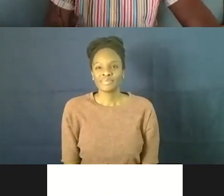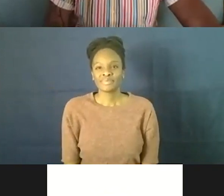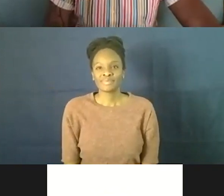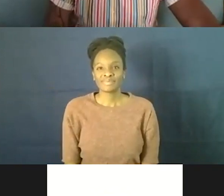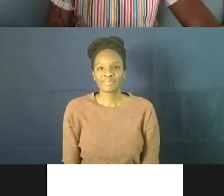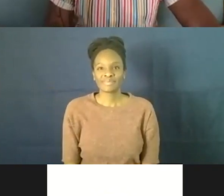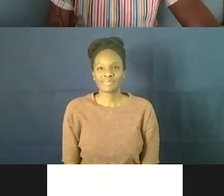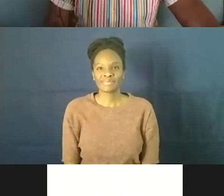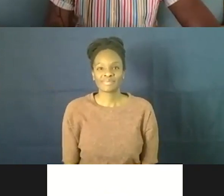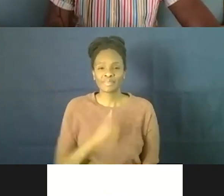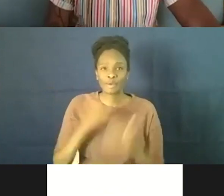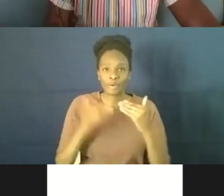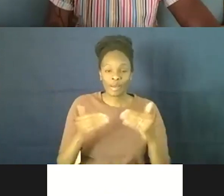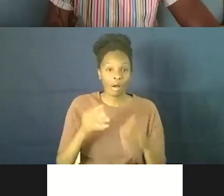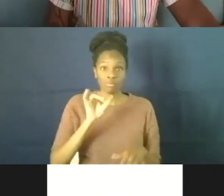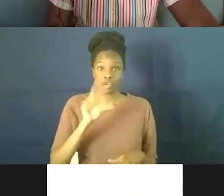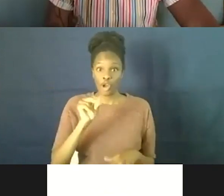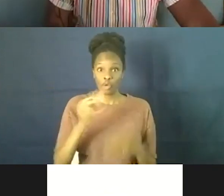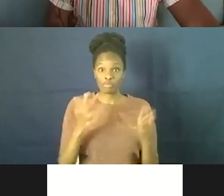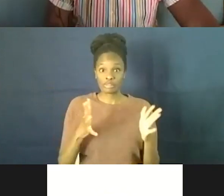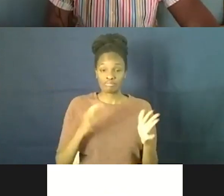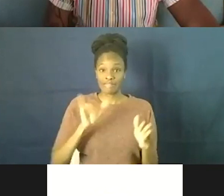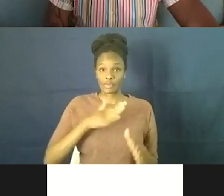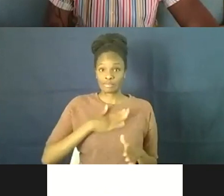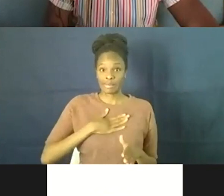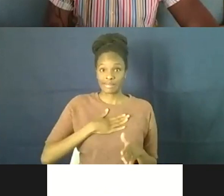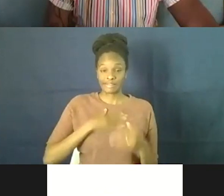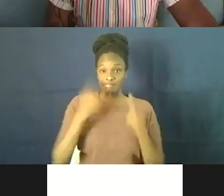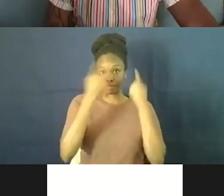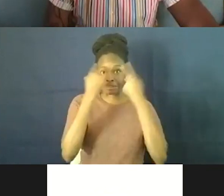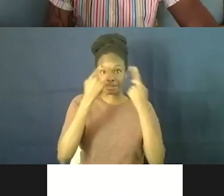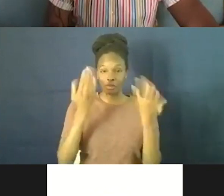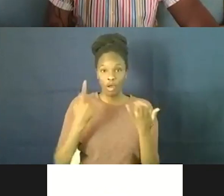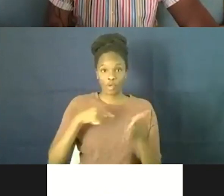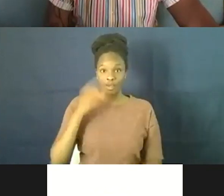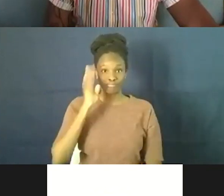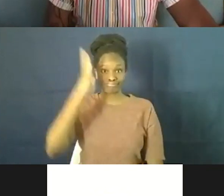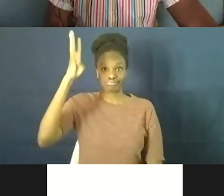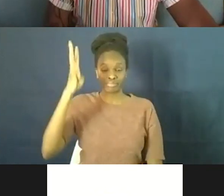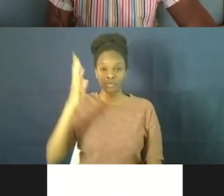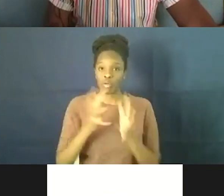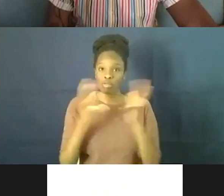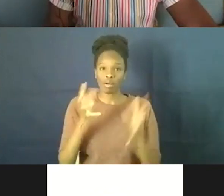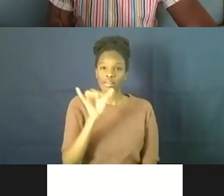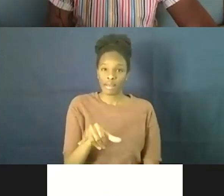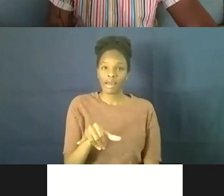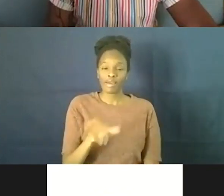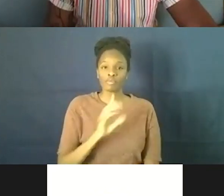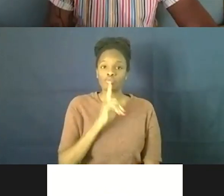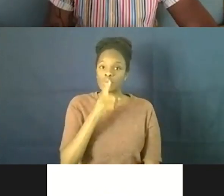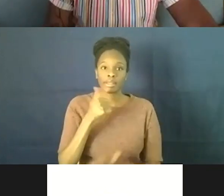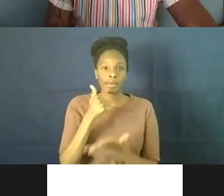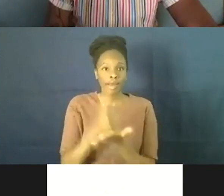sorry, Nastaran. No, that was it. That was my impression. And I thought what we came up with, a lot of that stuff was really